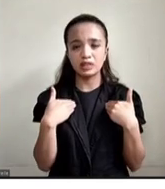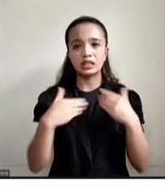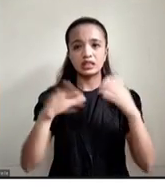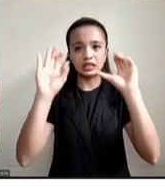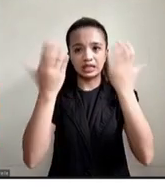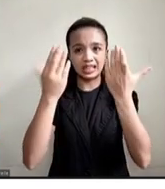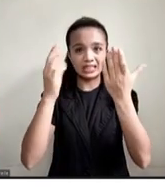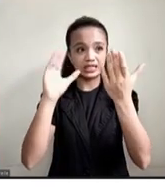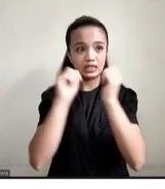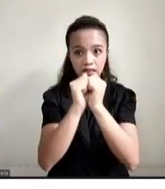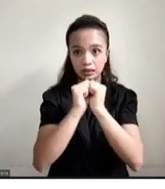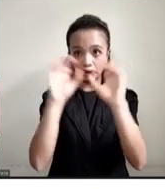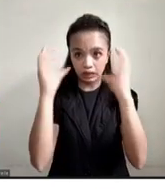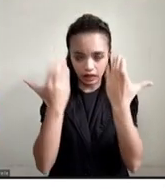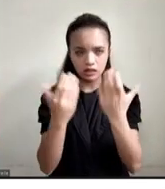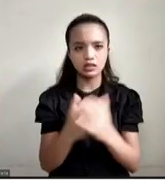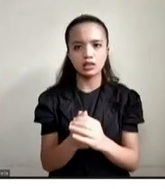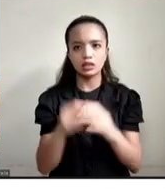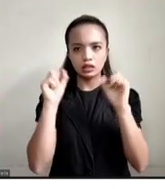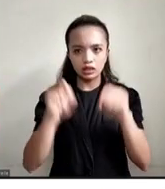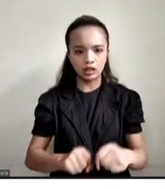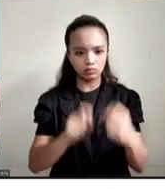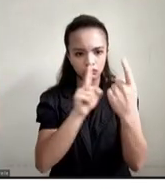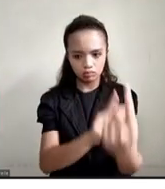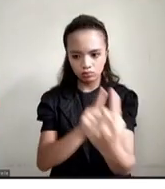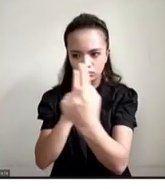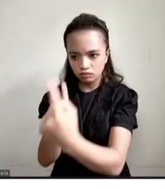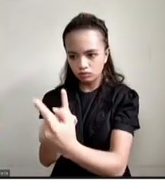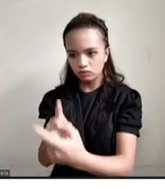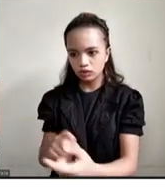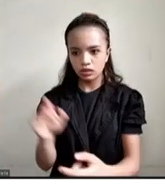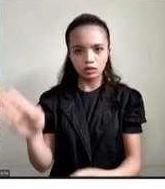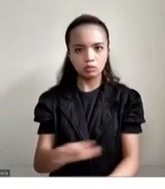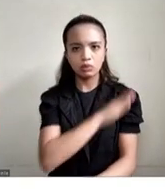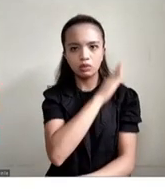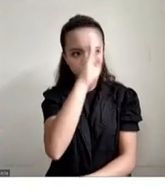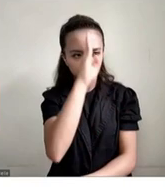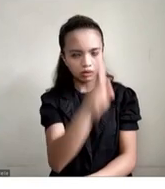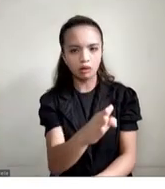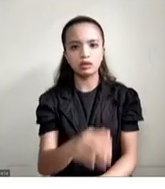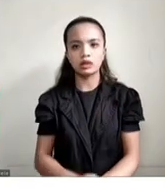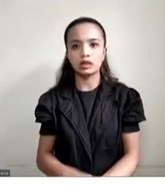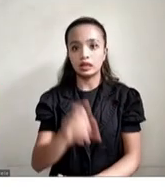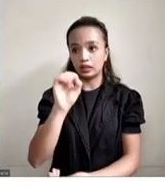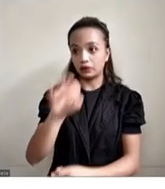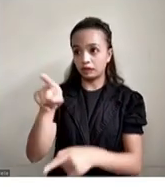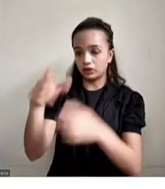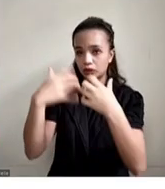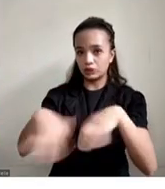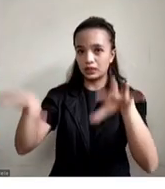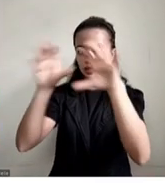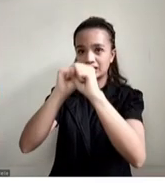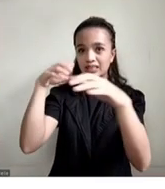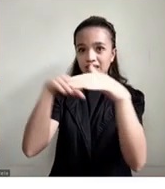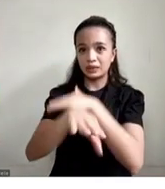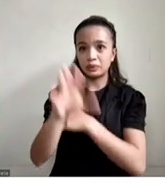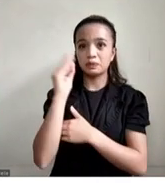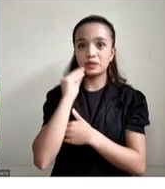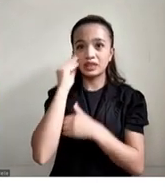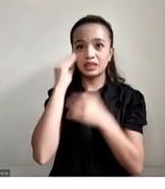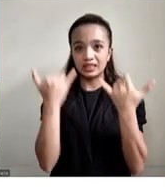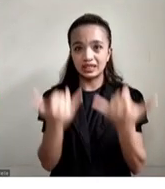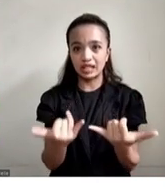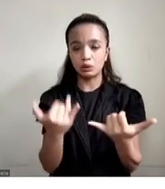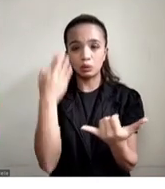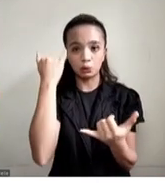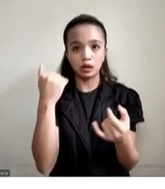can already confront each other and, you know. At saka natatapos once you enter your home. Eh ngayon, yeah. Very porous because